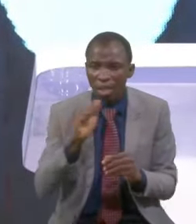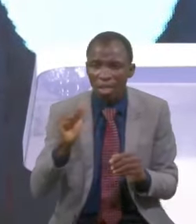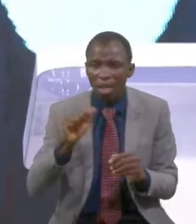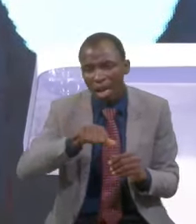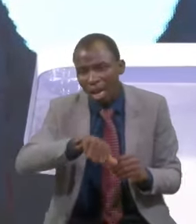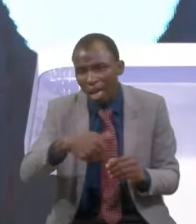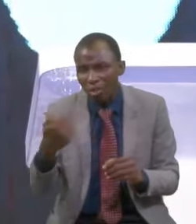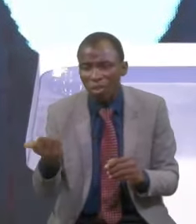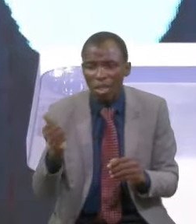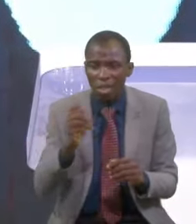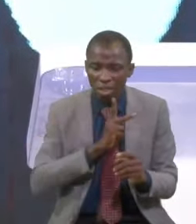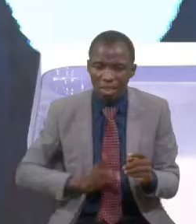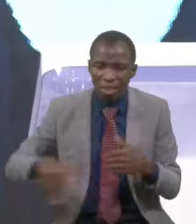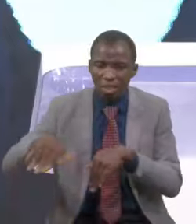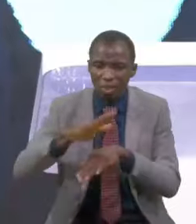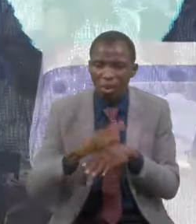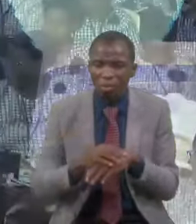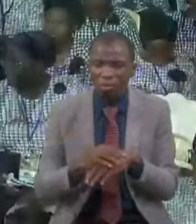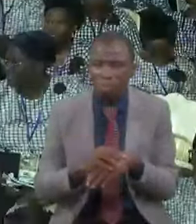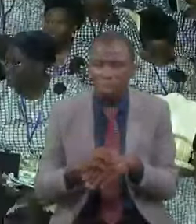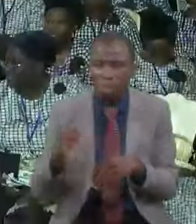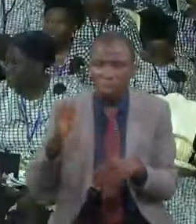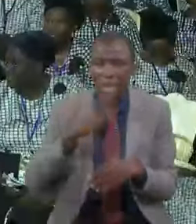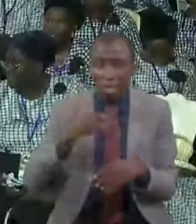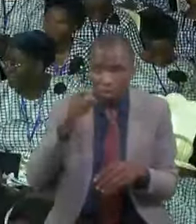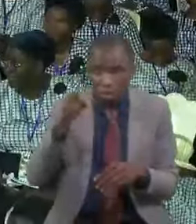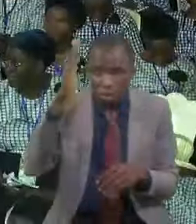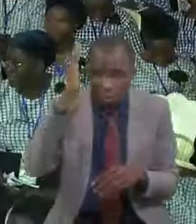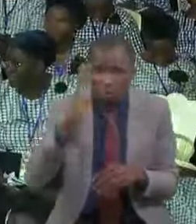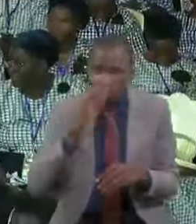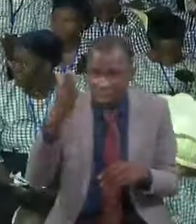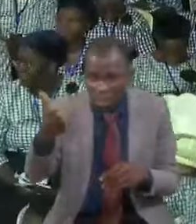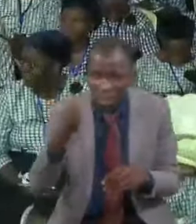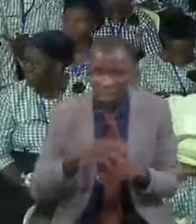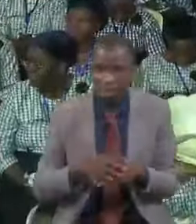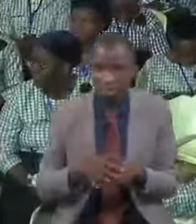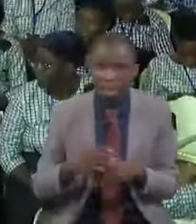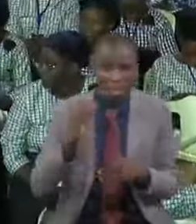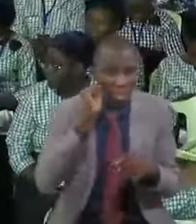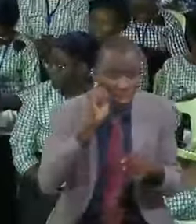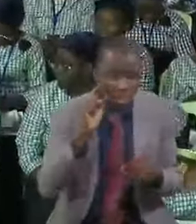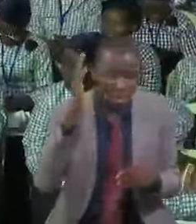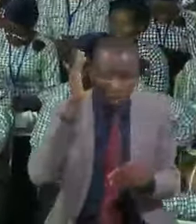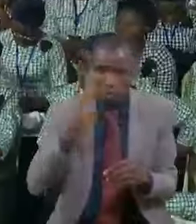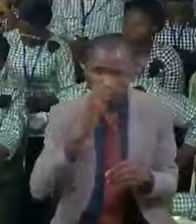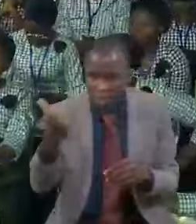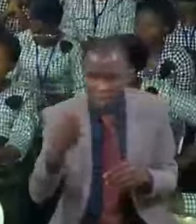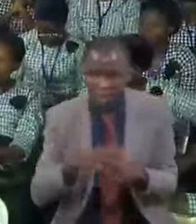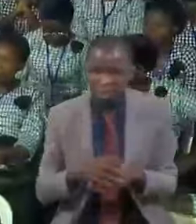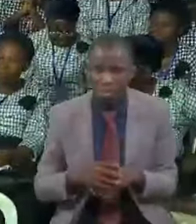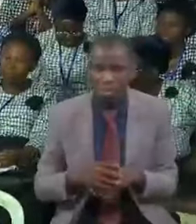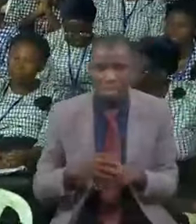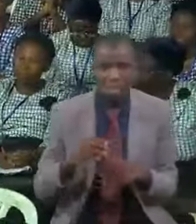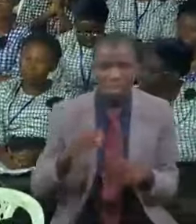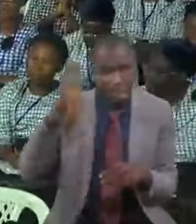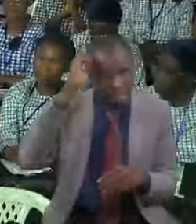kingdom. And you will be there. And she will be there. And he will be